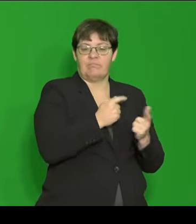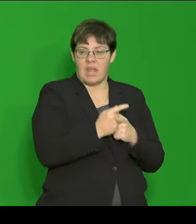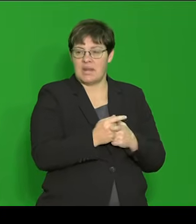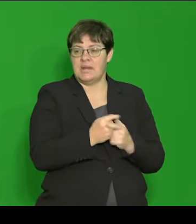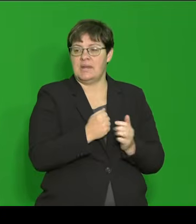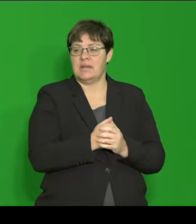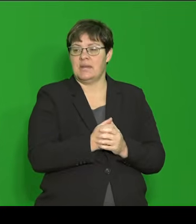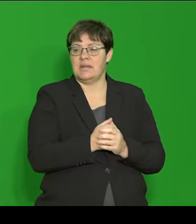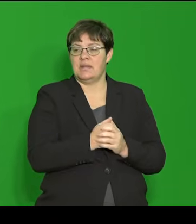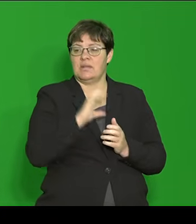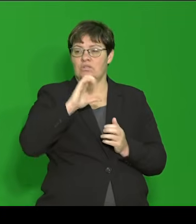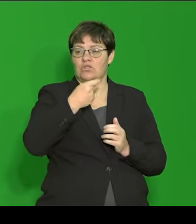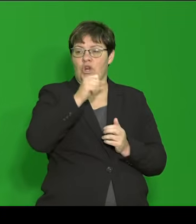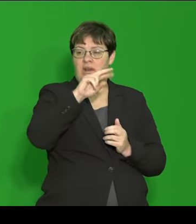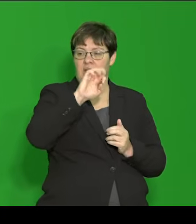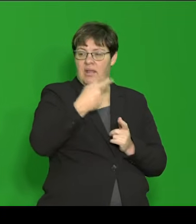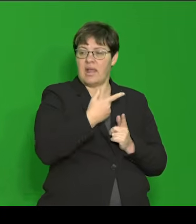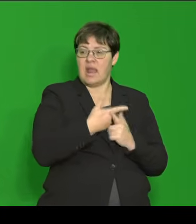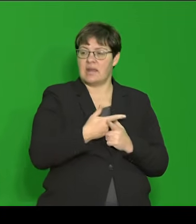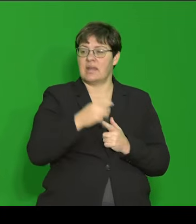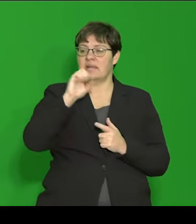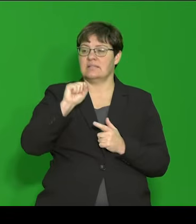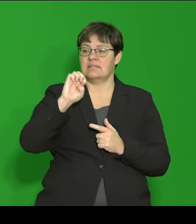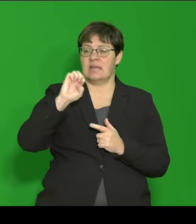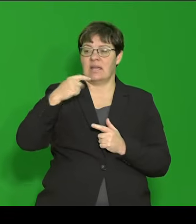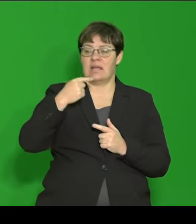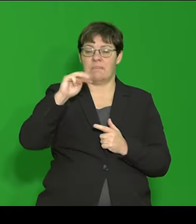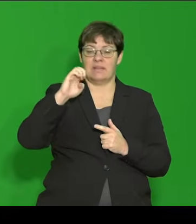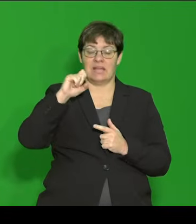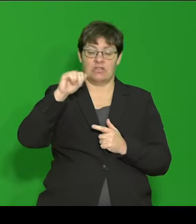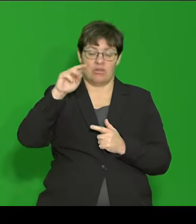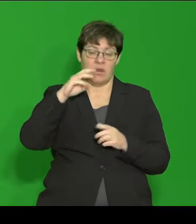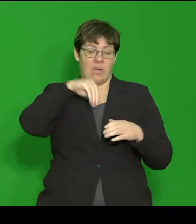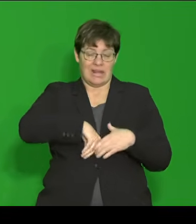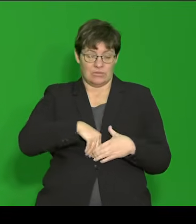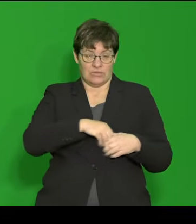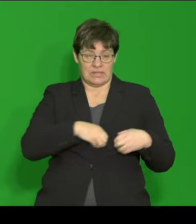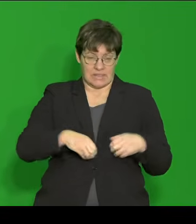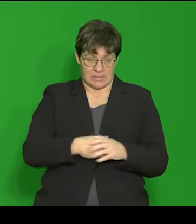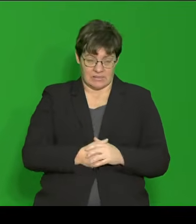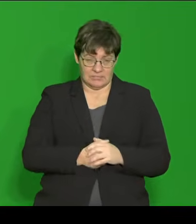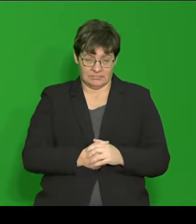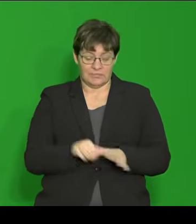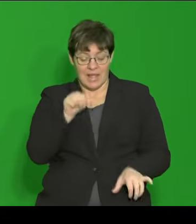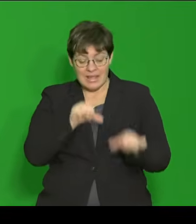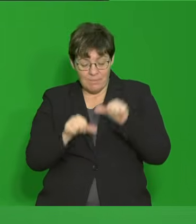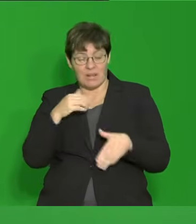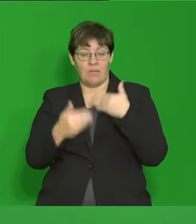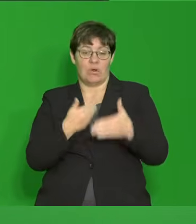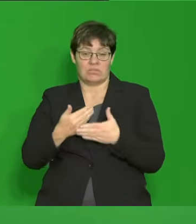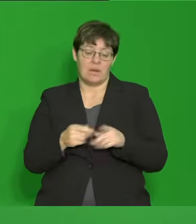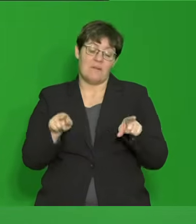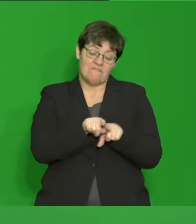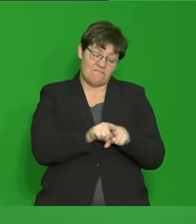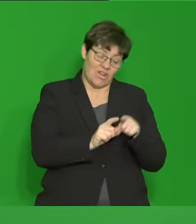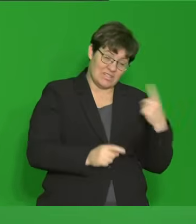churning and segmentation in the intestine. So what that means that there is a chemical process of digestion, but there is